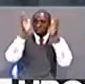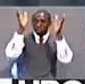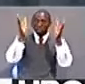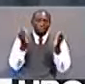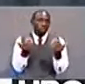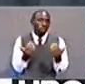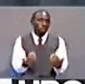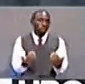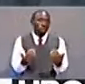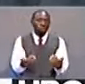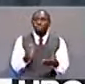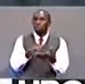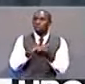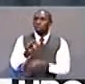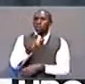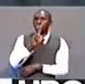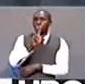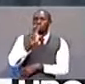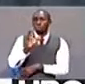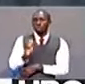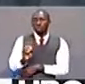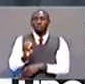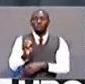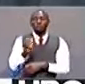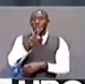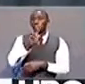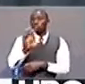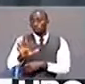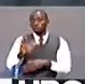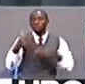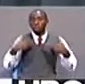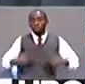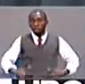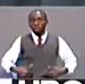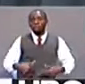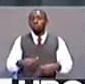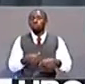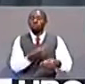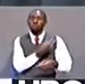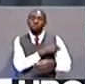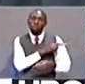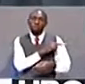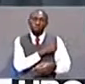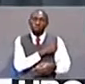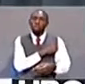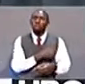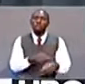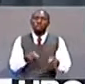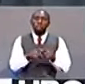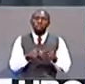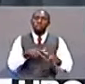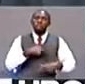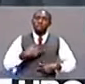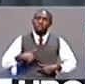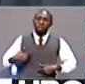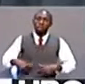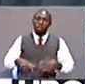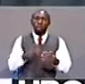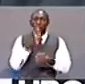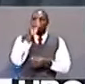currently there are over 25 health facilities with 4 hospitals, including Nsambia,